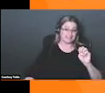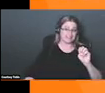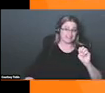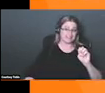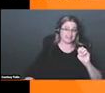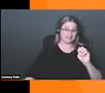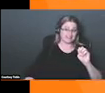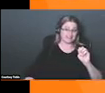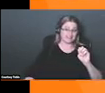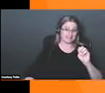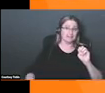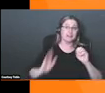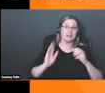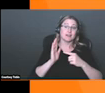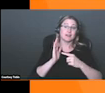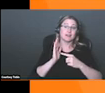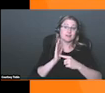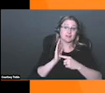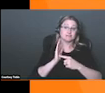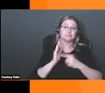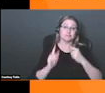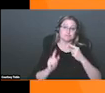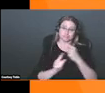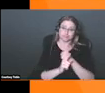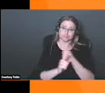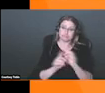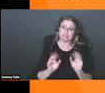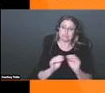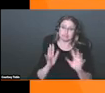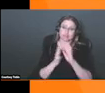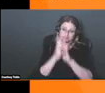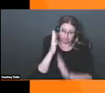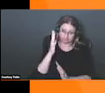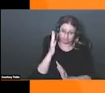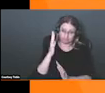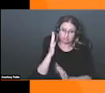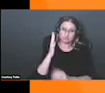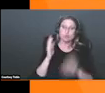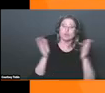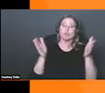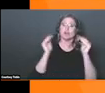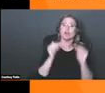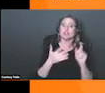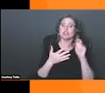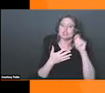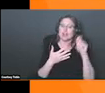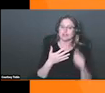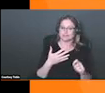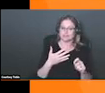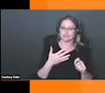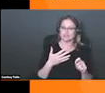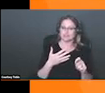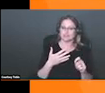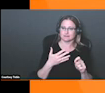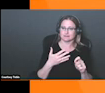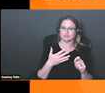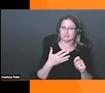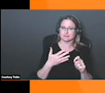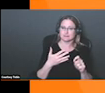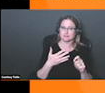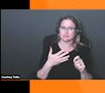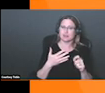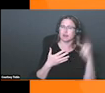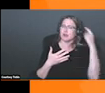know, conflicting. And then revisit that checklist continually. Continue to keep the reviewer